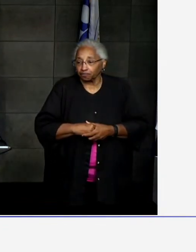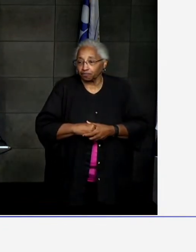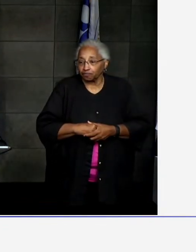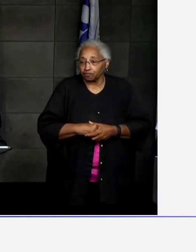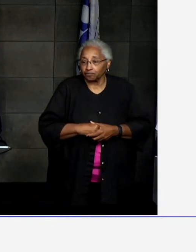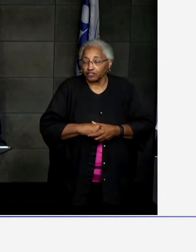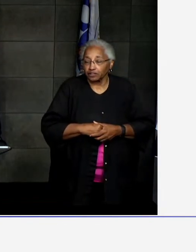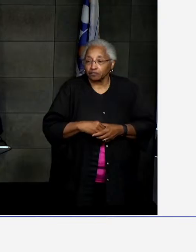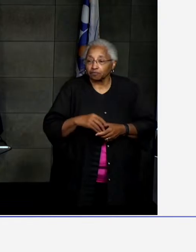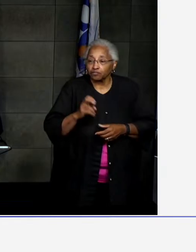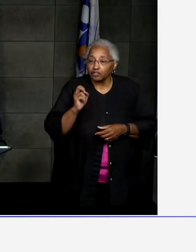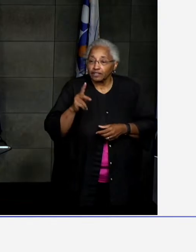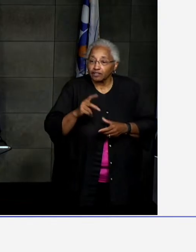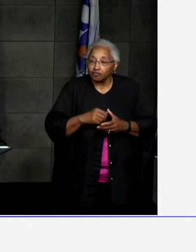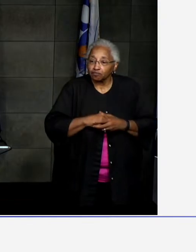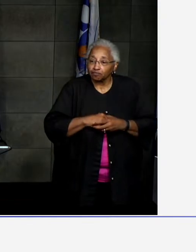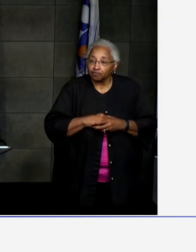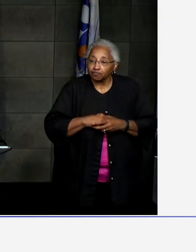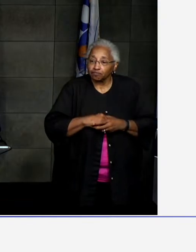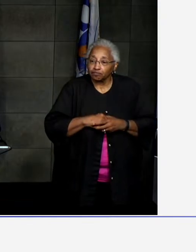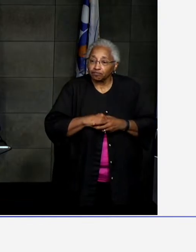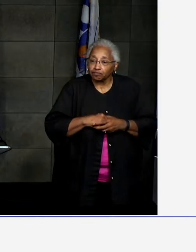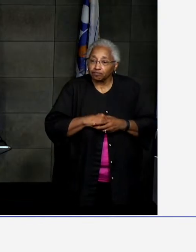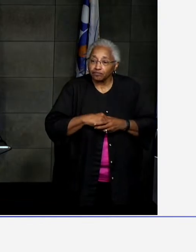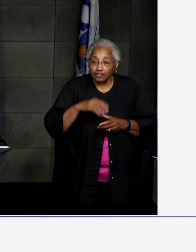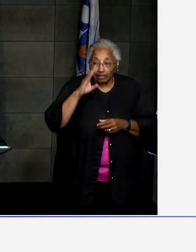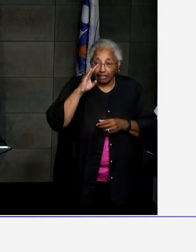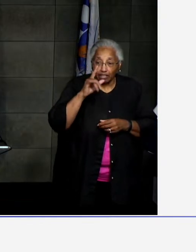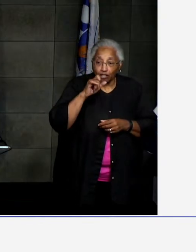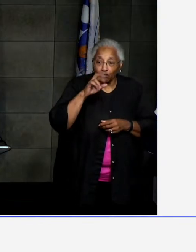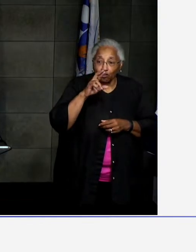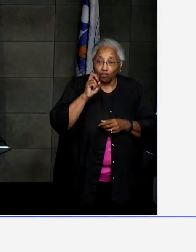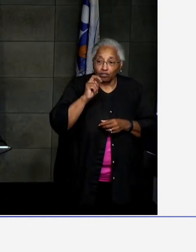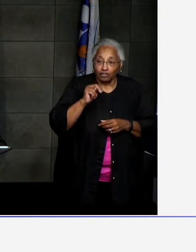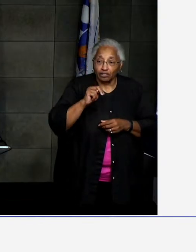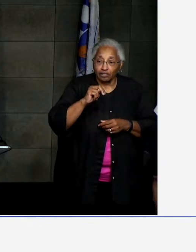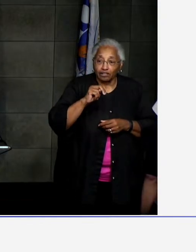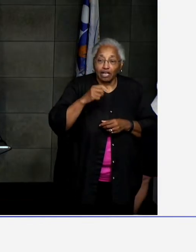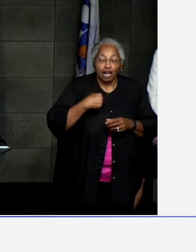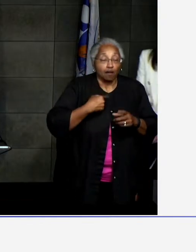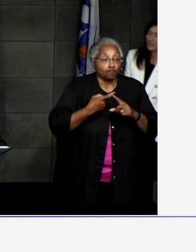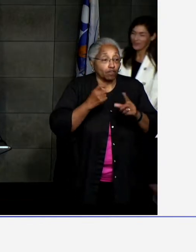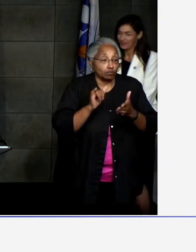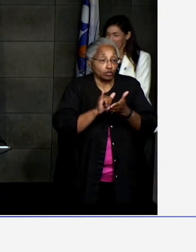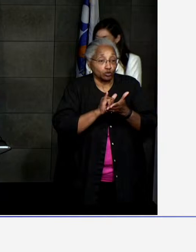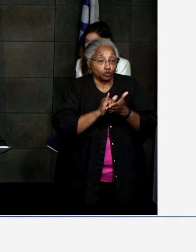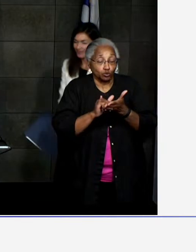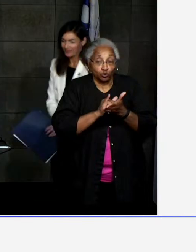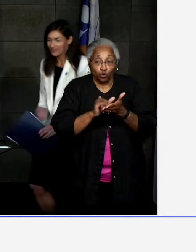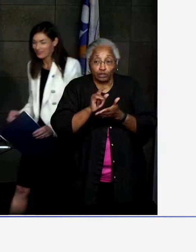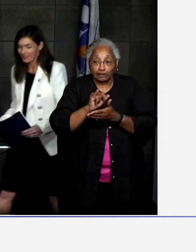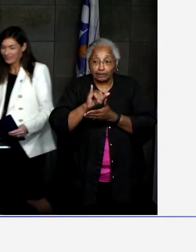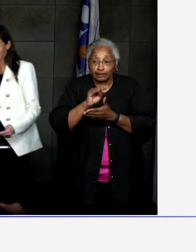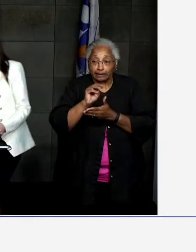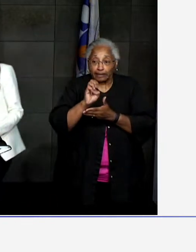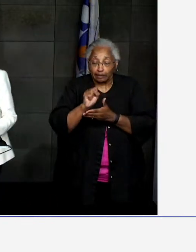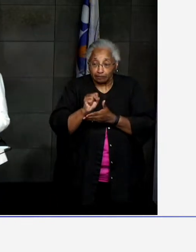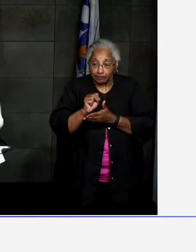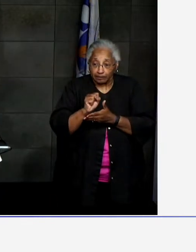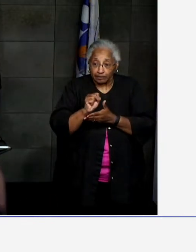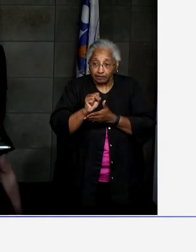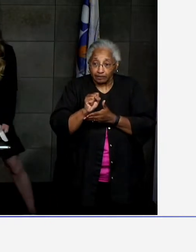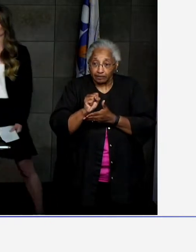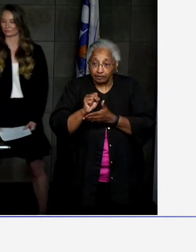Yes, Navy blue jacket. Hey, Laura, this is Judson Jones from the New York Times. I